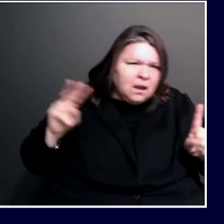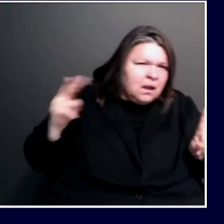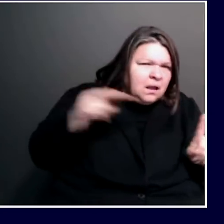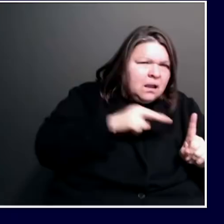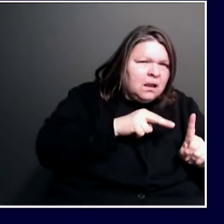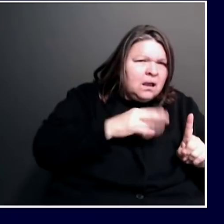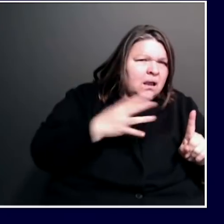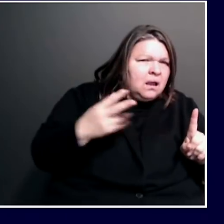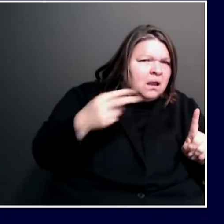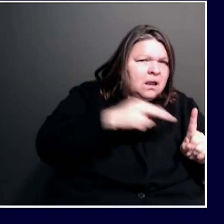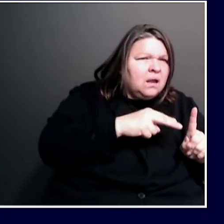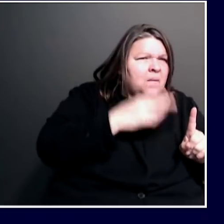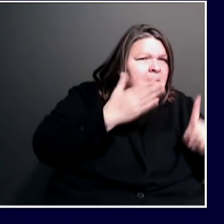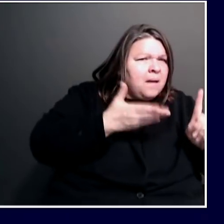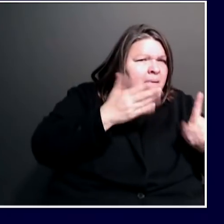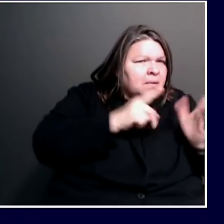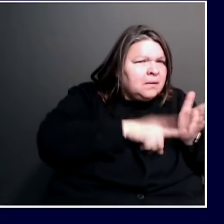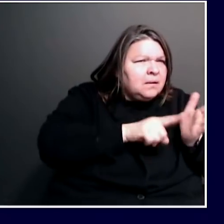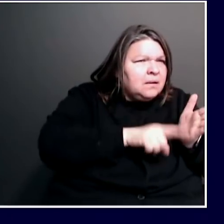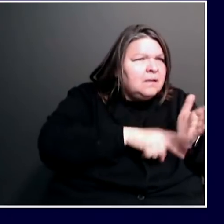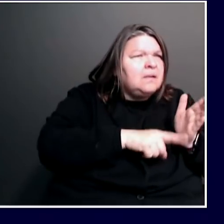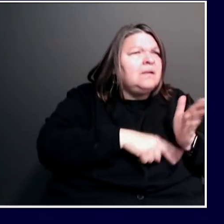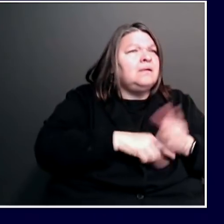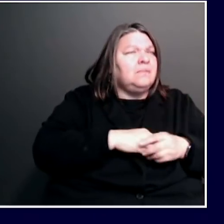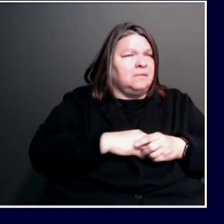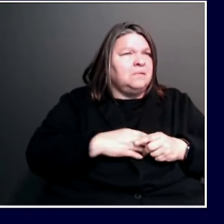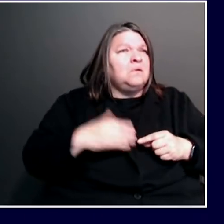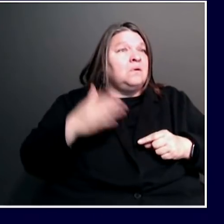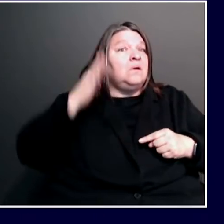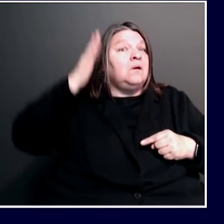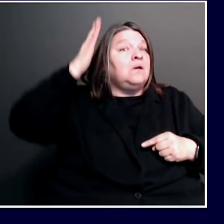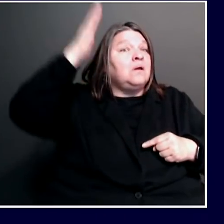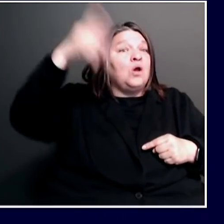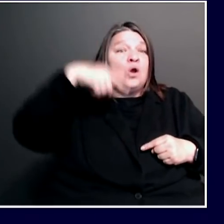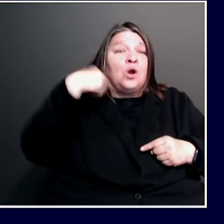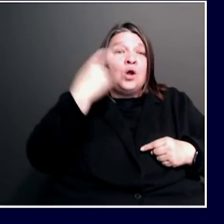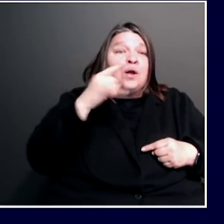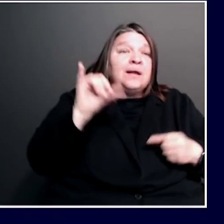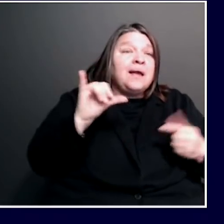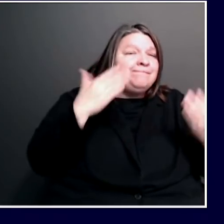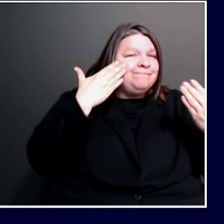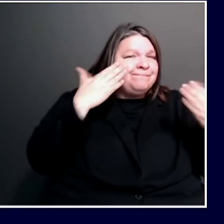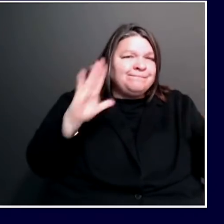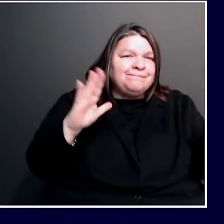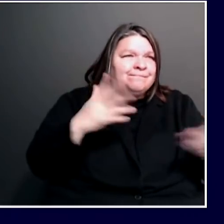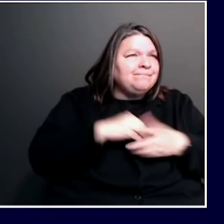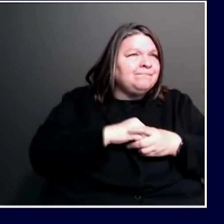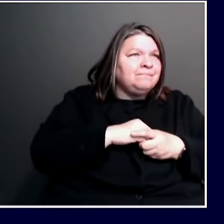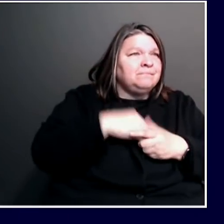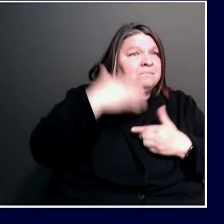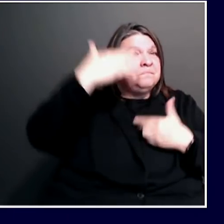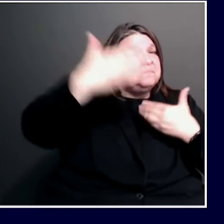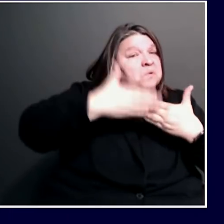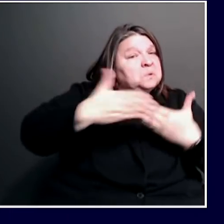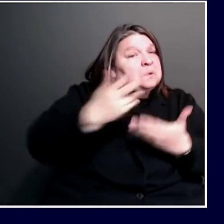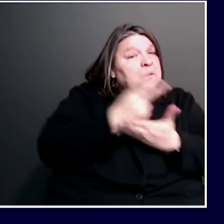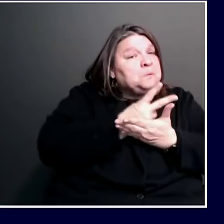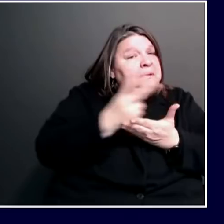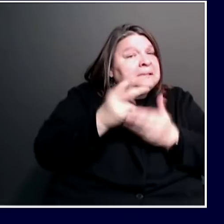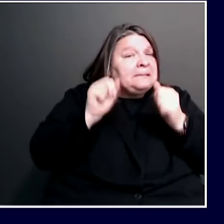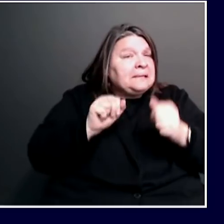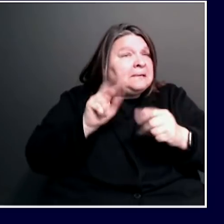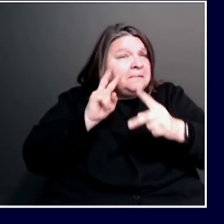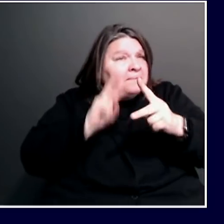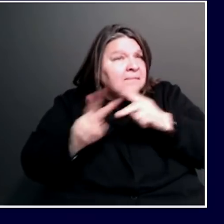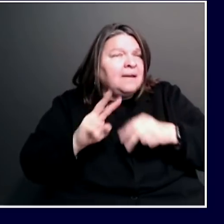early to talk about what the longer term means. The signs are optimistic, but we still have to plan for the possibility of a resurgence at some